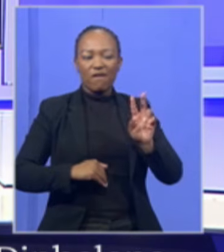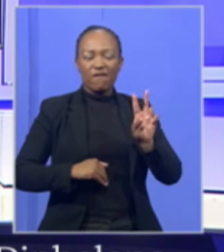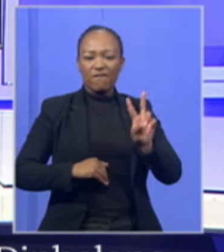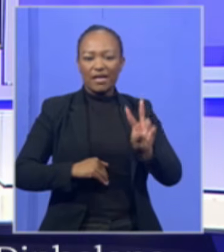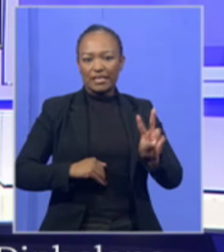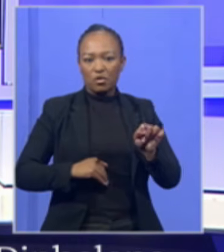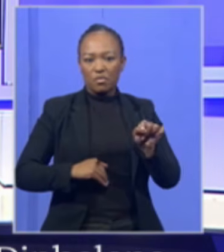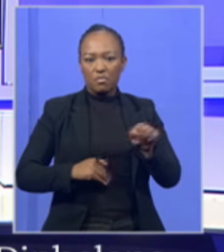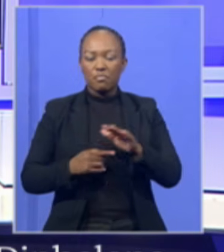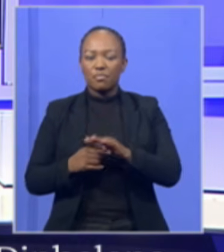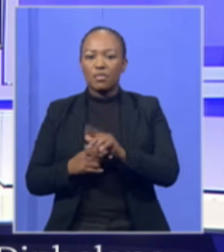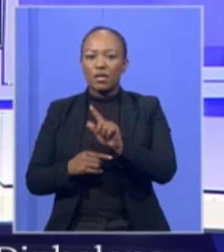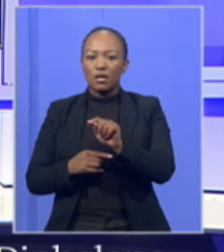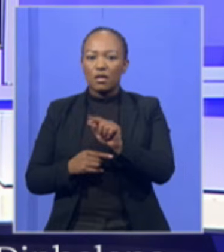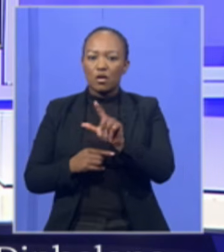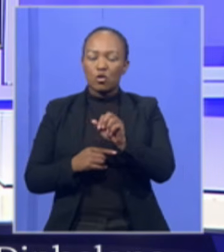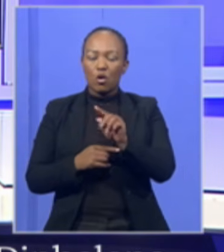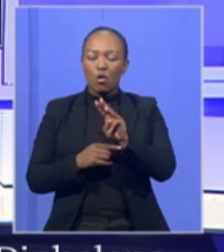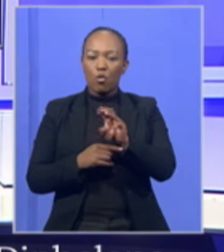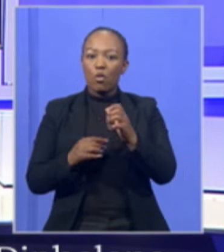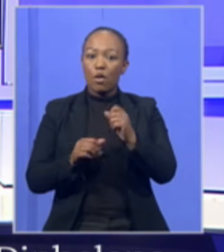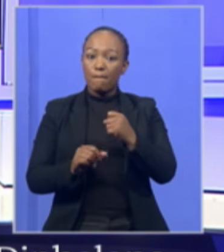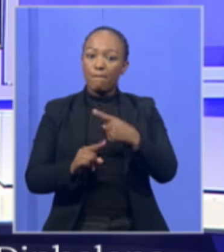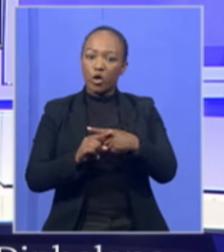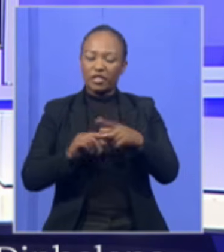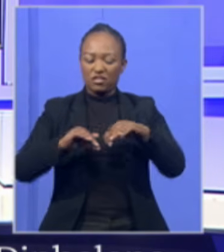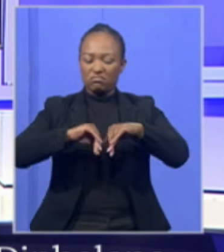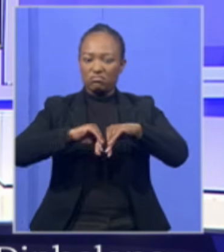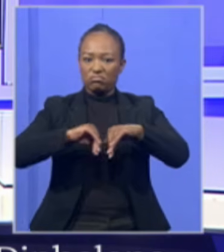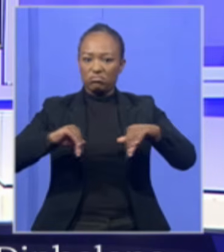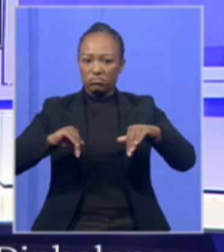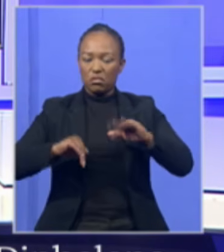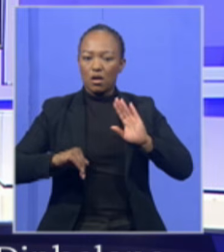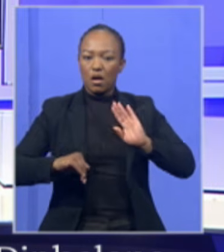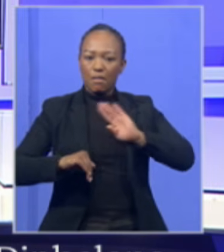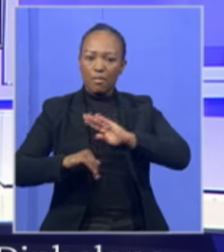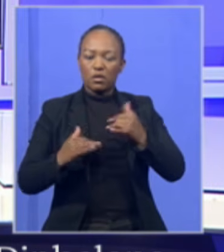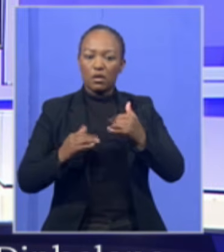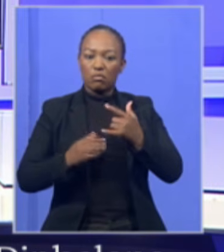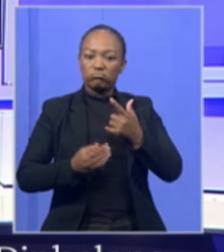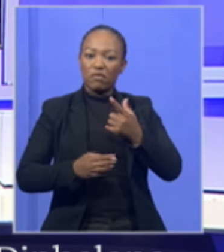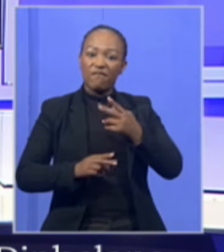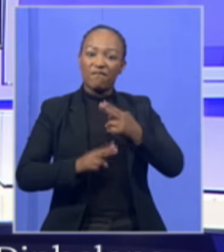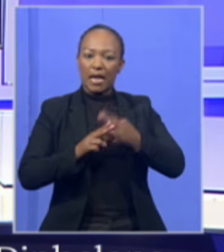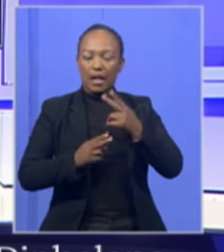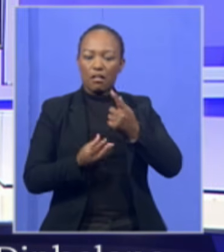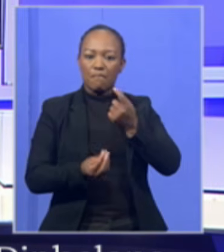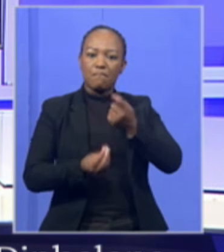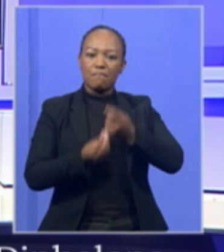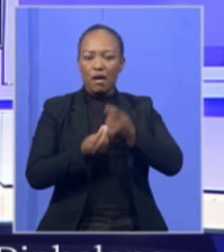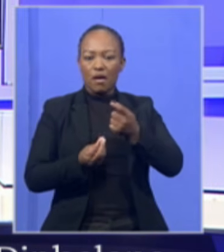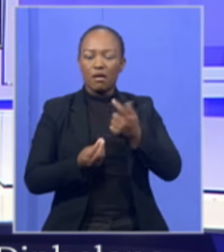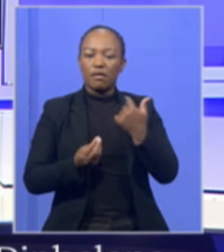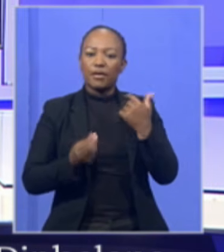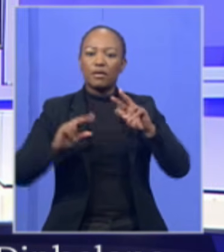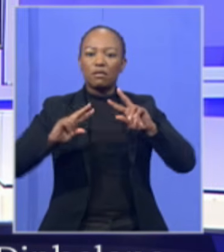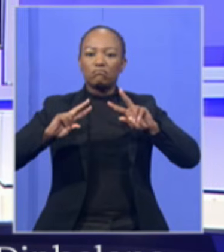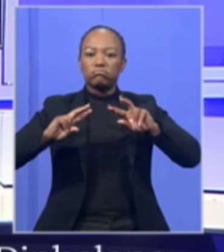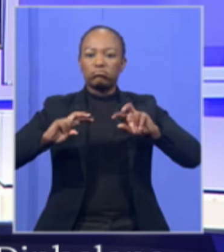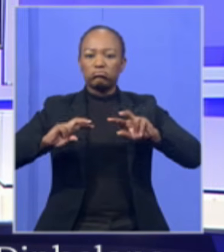le wa Tlokwe kwa Potchefstroom. Boto e solofetse gore bola katlholo ya yone ka diphalane monongwaga morago ga dipatlisiso